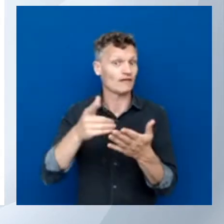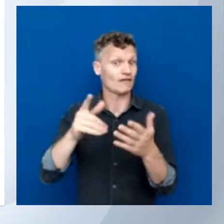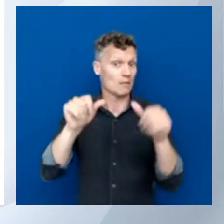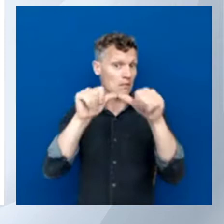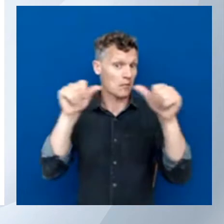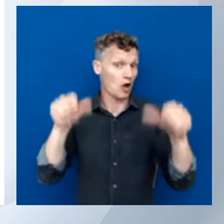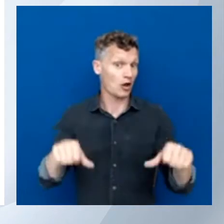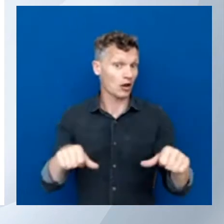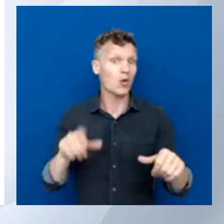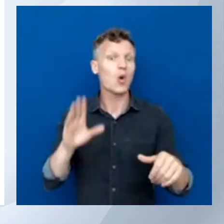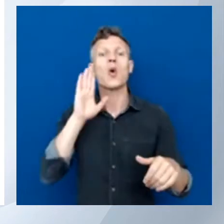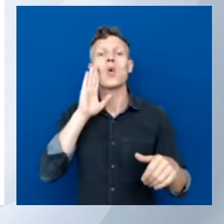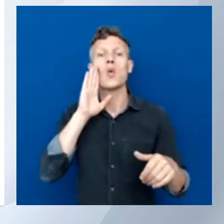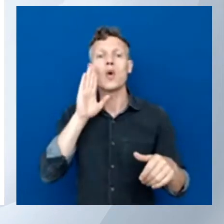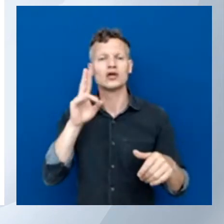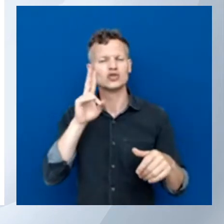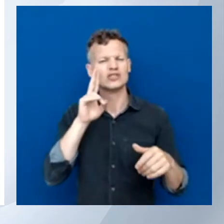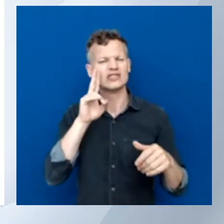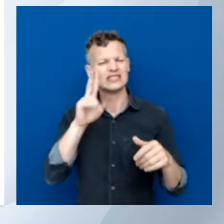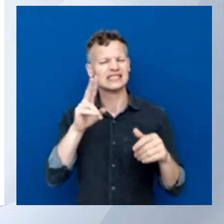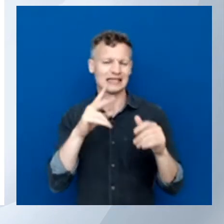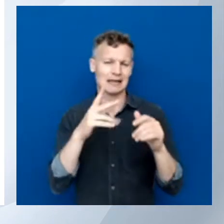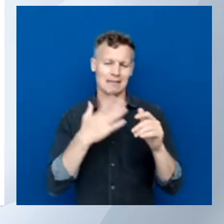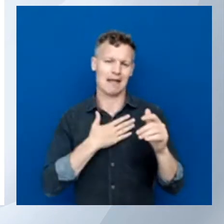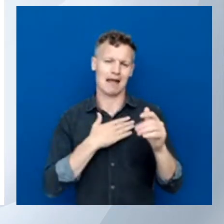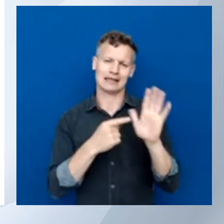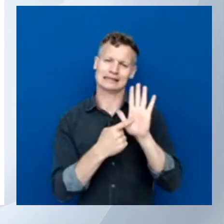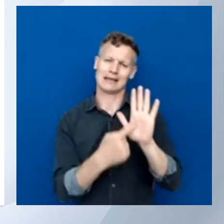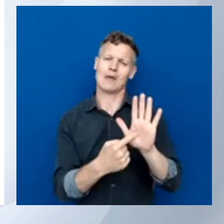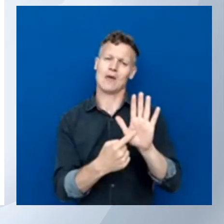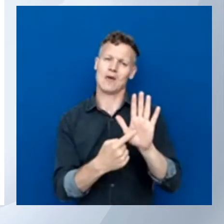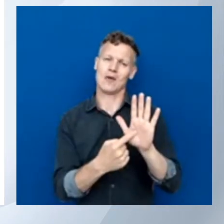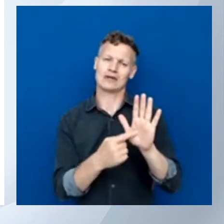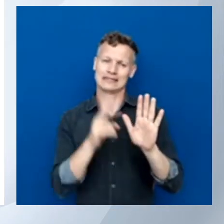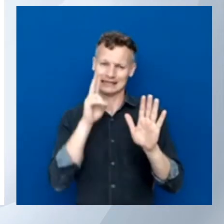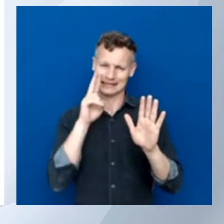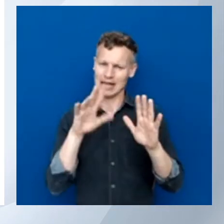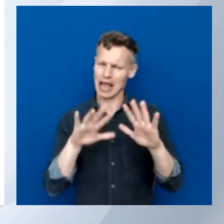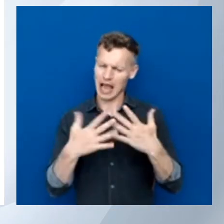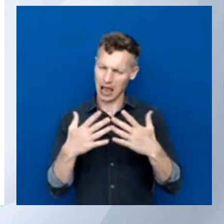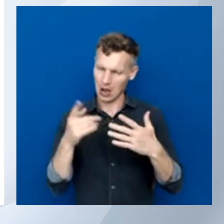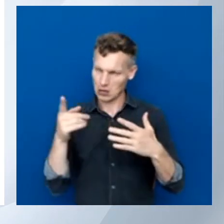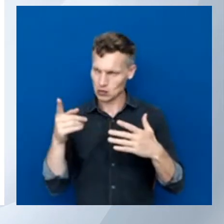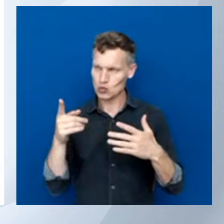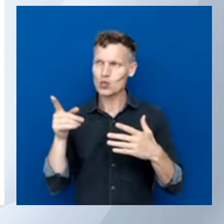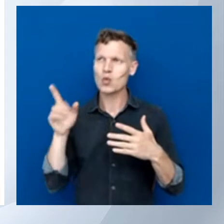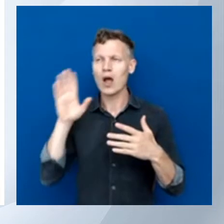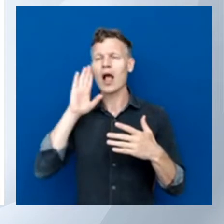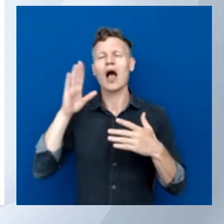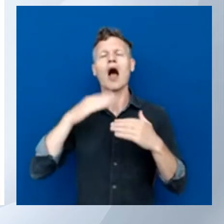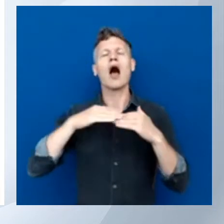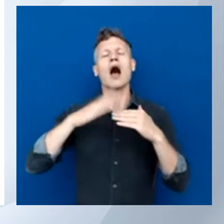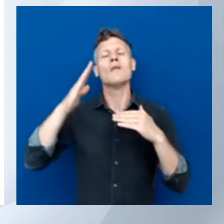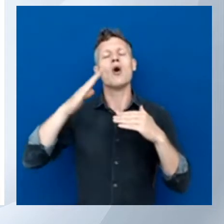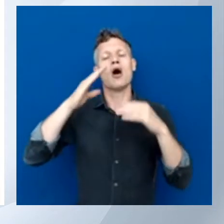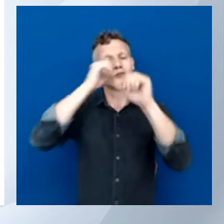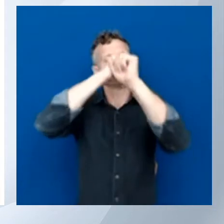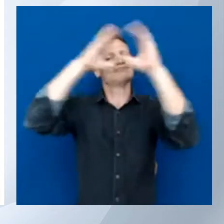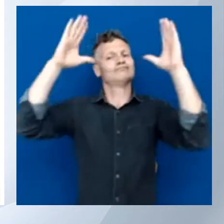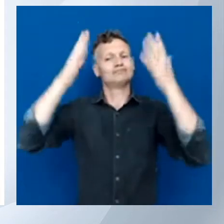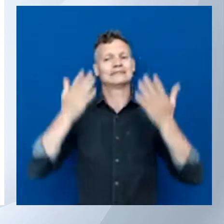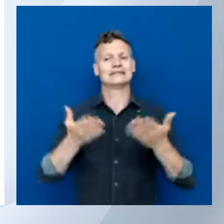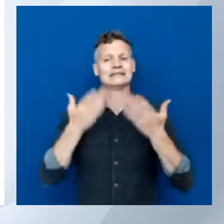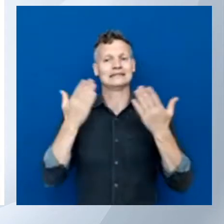this in the demo, how does it work, and I hope it will show you and give you a better understanding of it. The